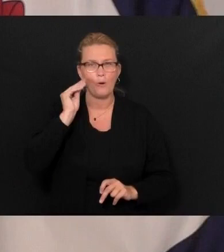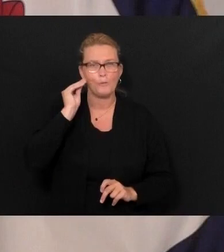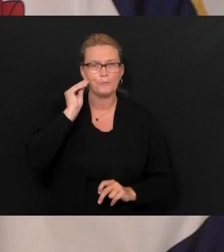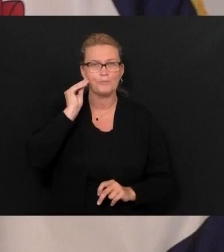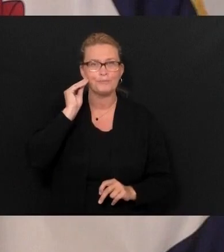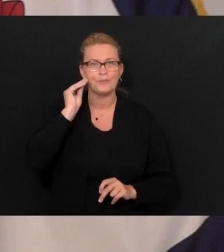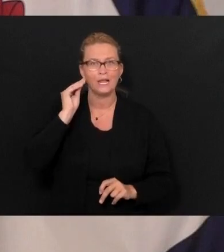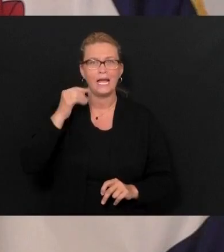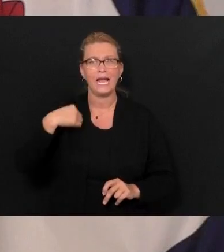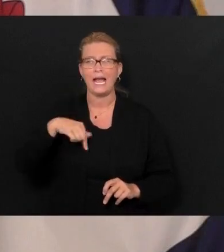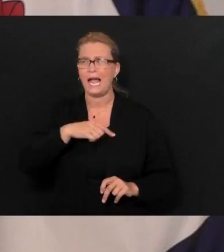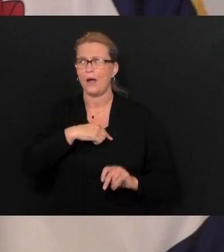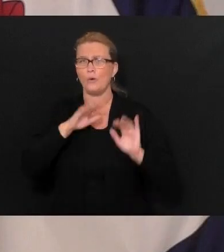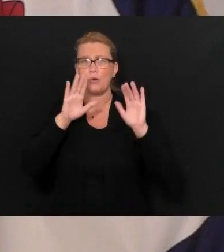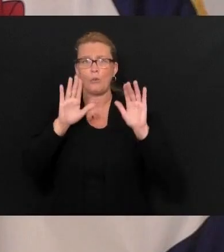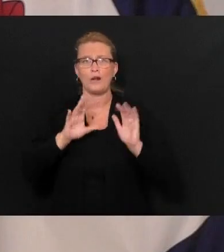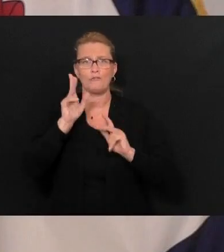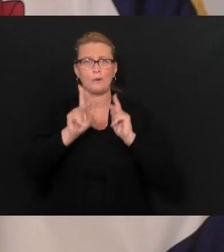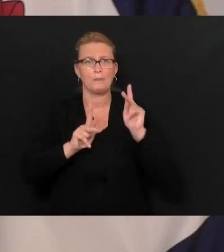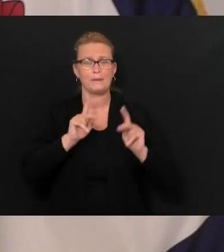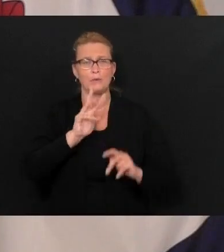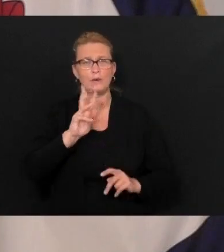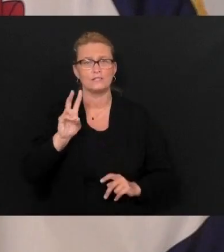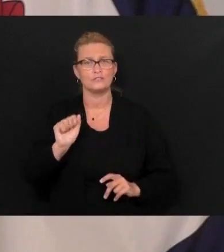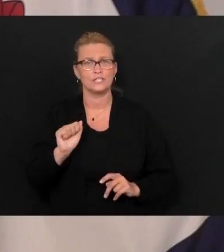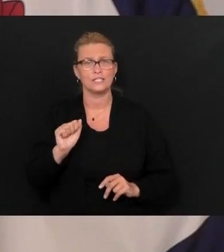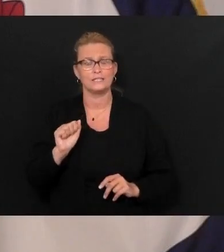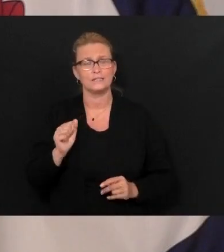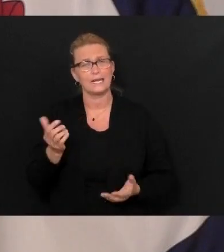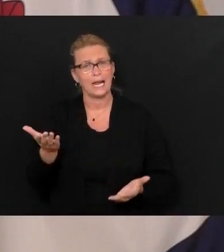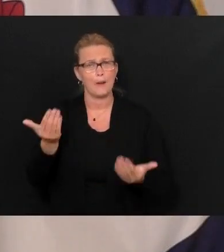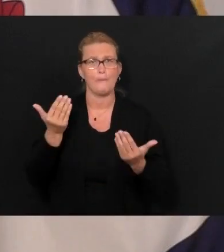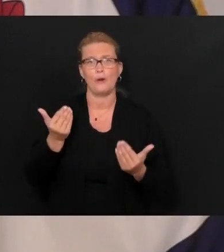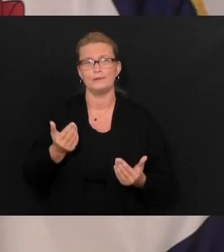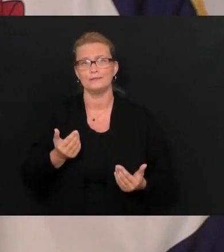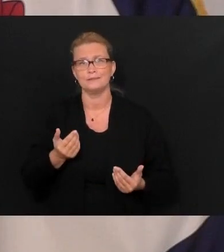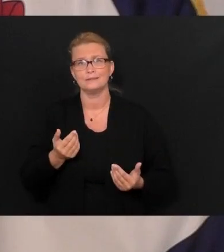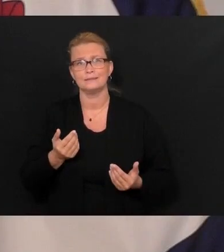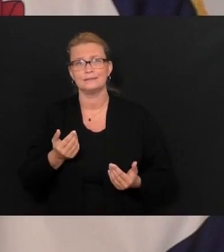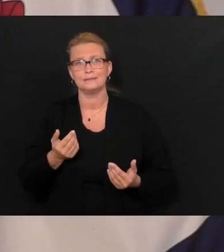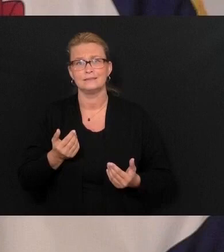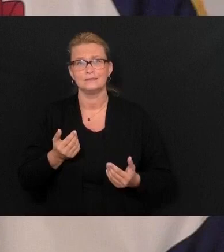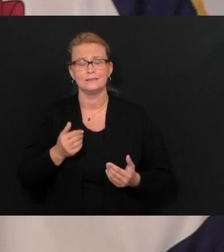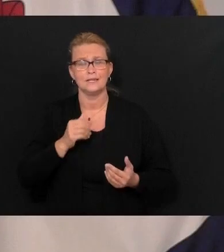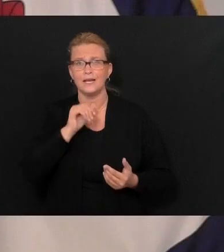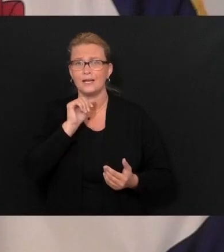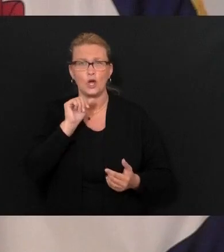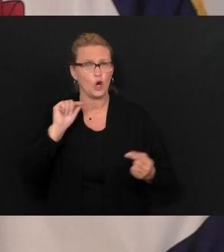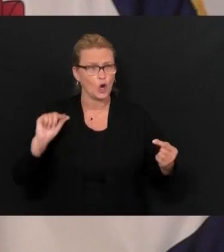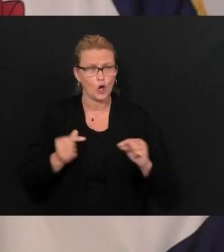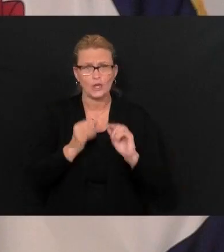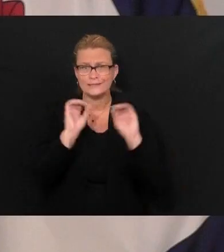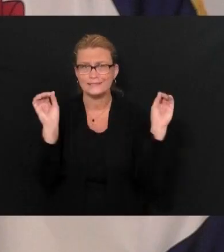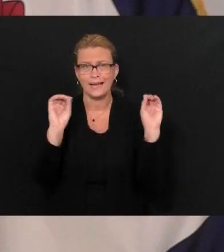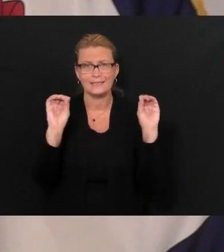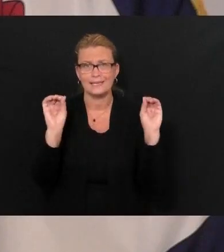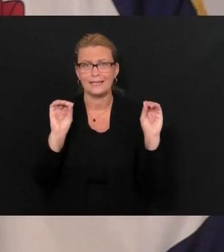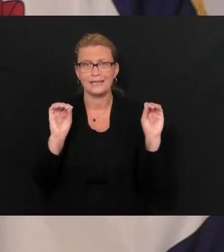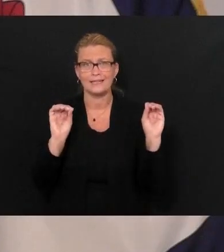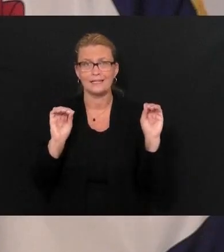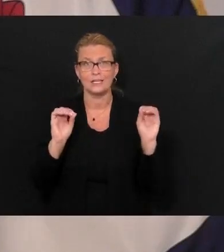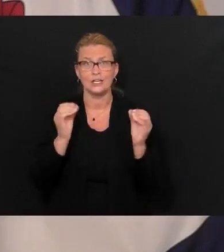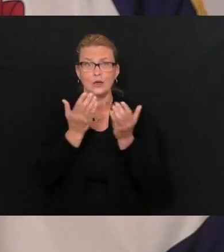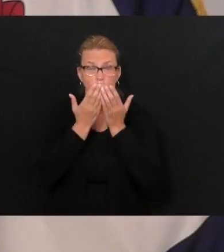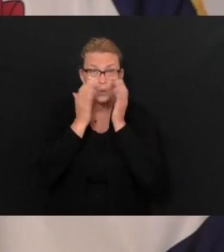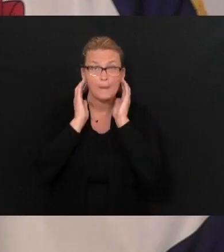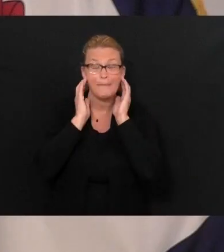great neighbors and everything else, just come on. What's it going to hurt? I mean, are we asking too much to say,